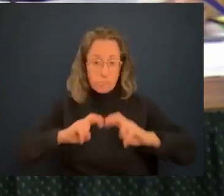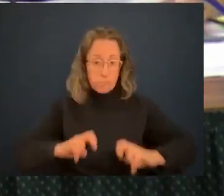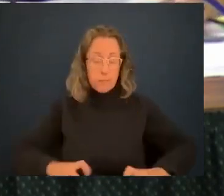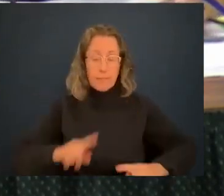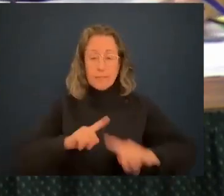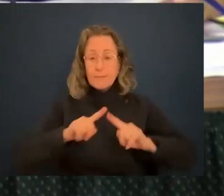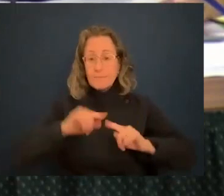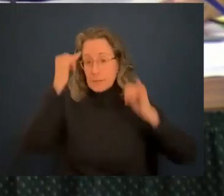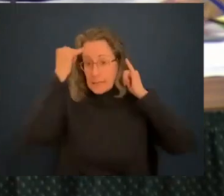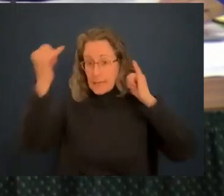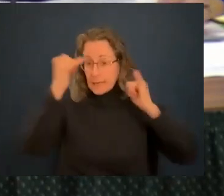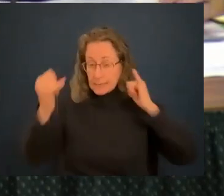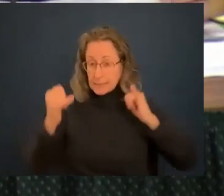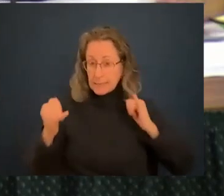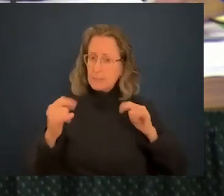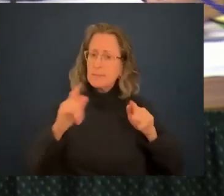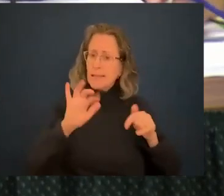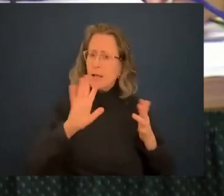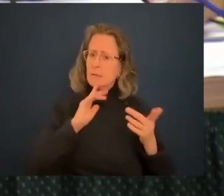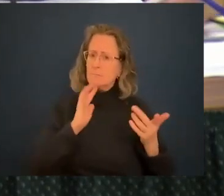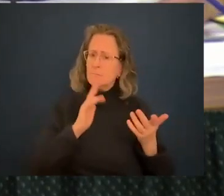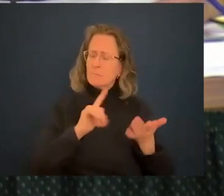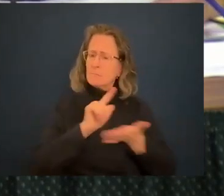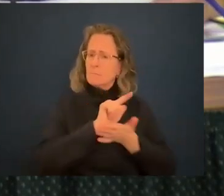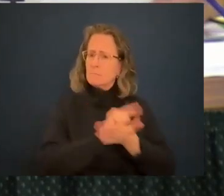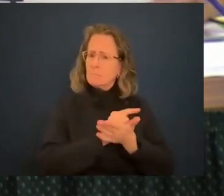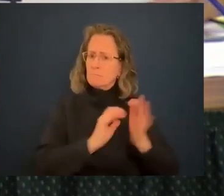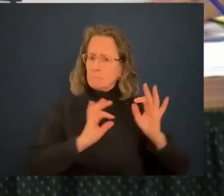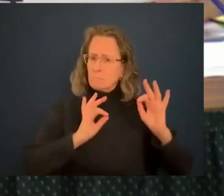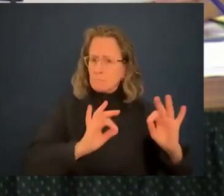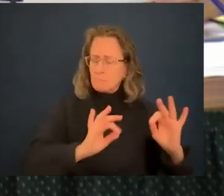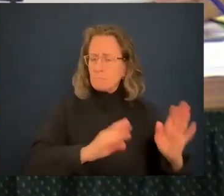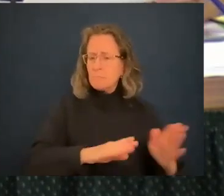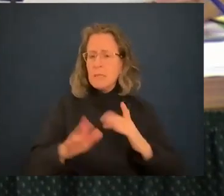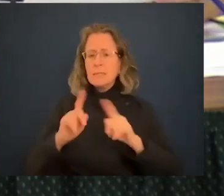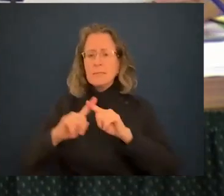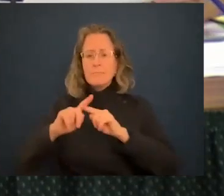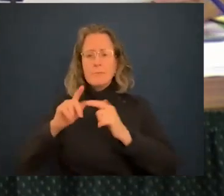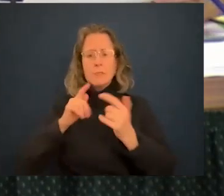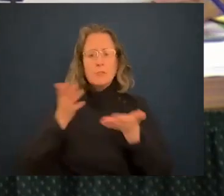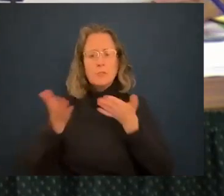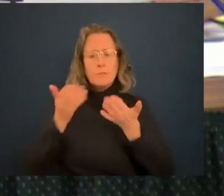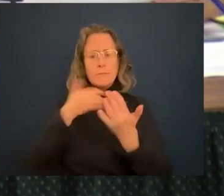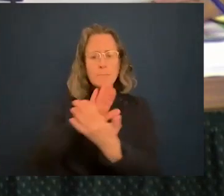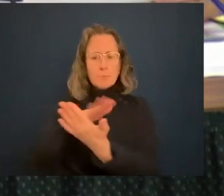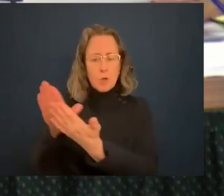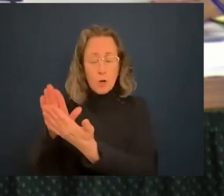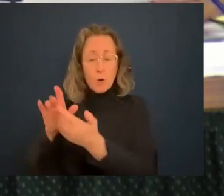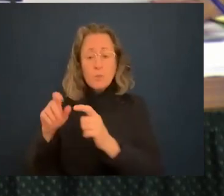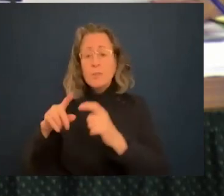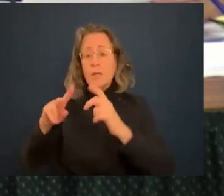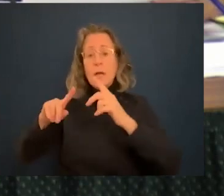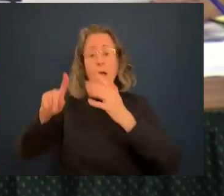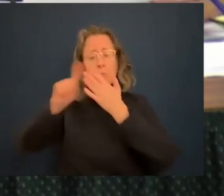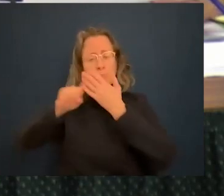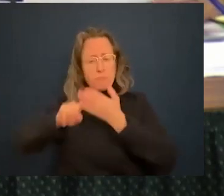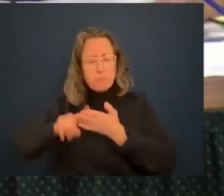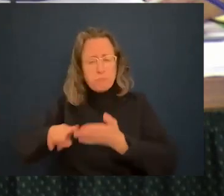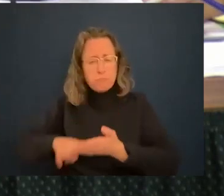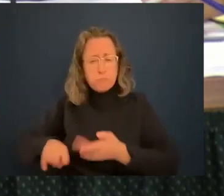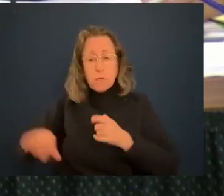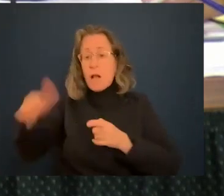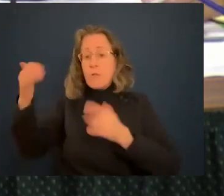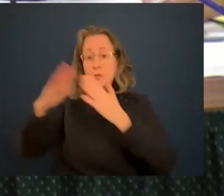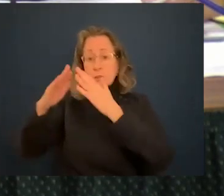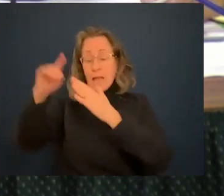services and whether they've been effective elsewhere and um you know and